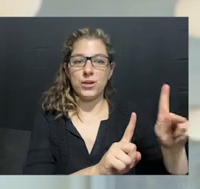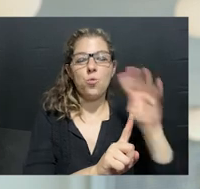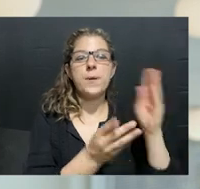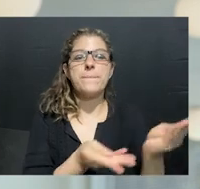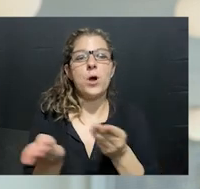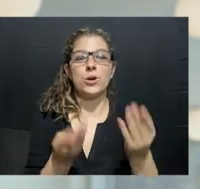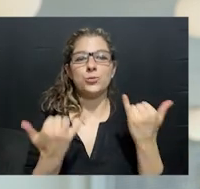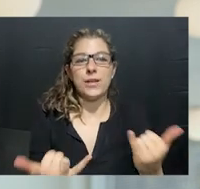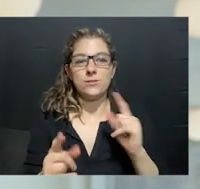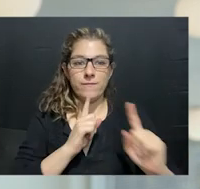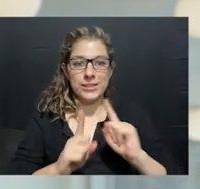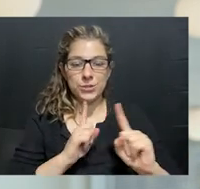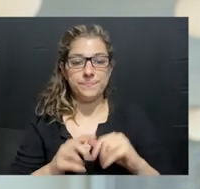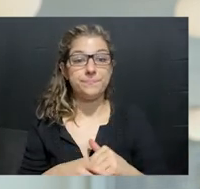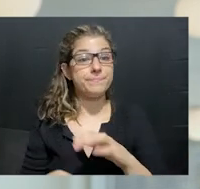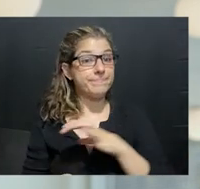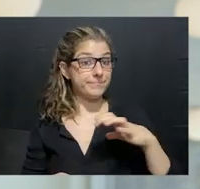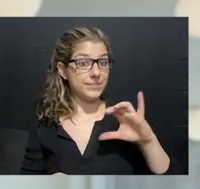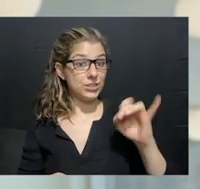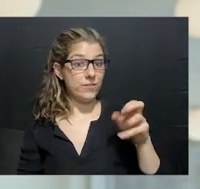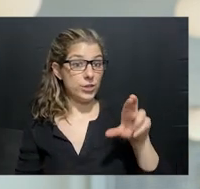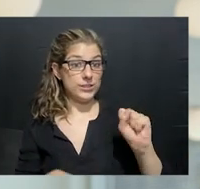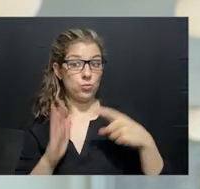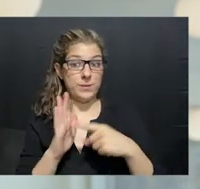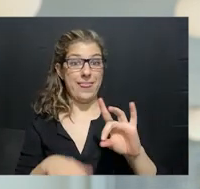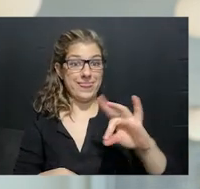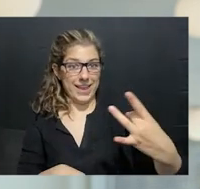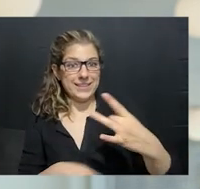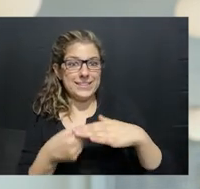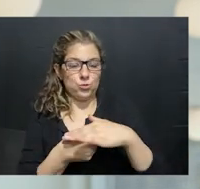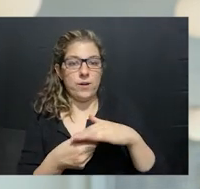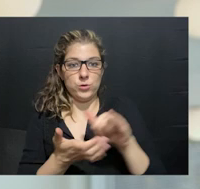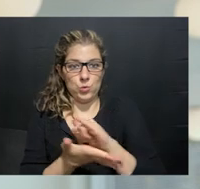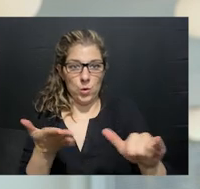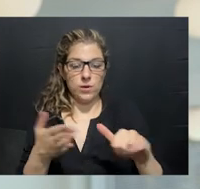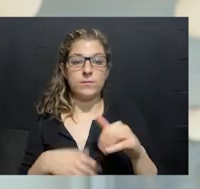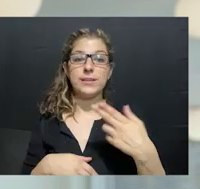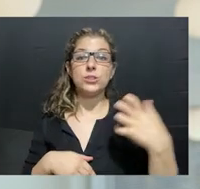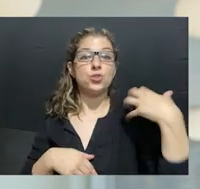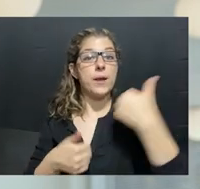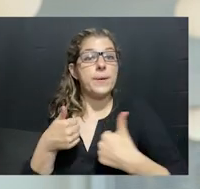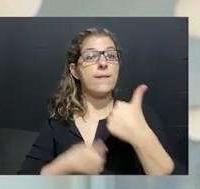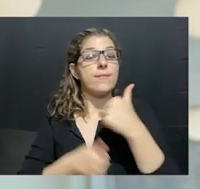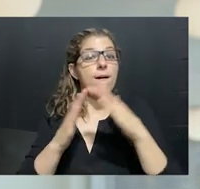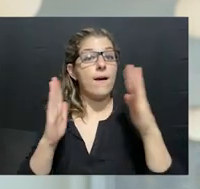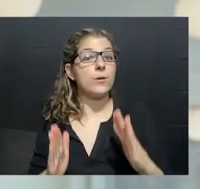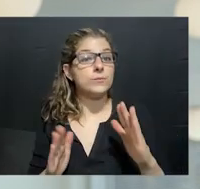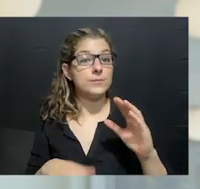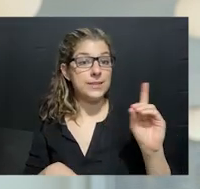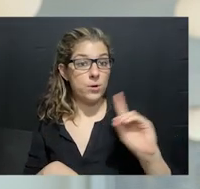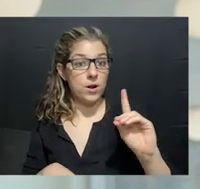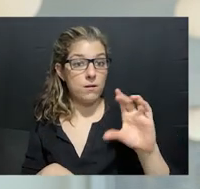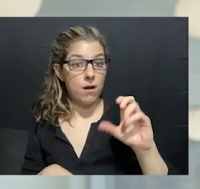today's conversation. Congressman Jeffries represents the 8th Congressional District of New York. He is chairman of the House Democratic Caucus and the